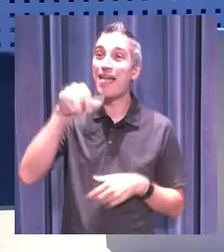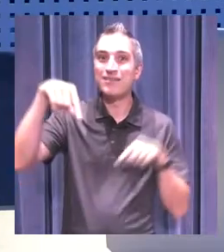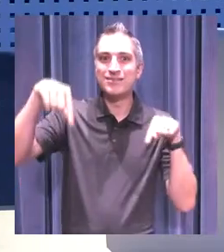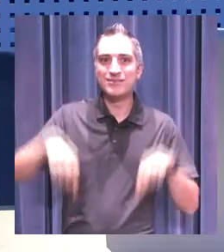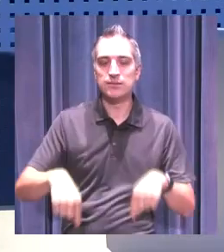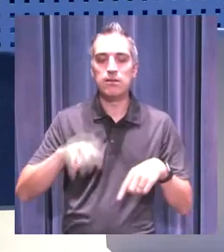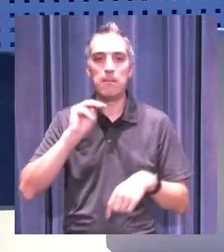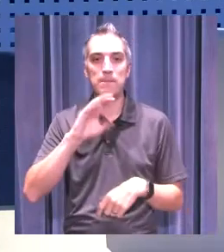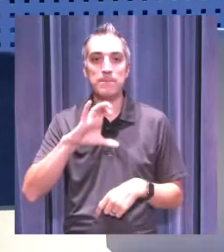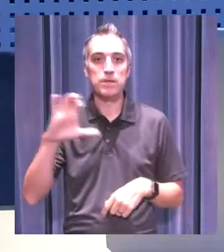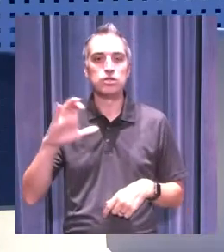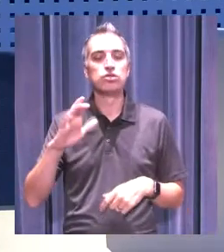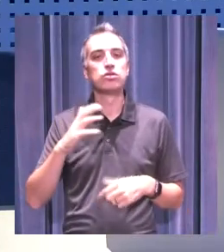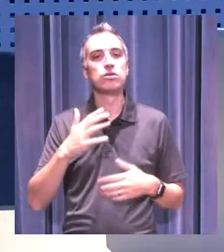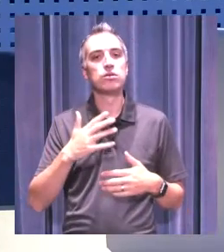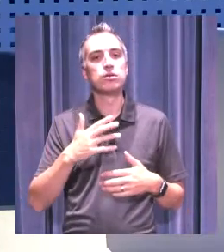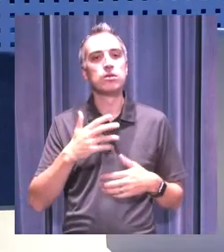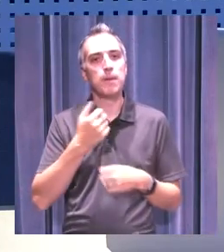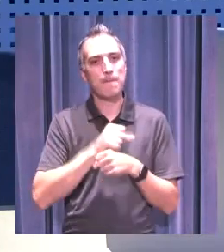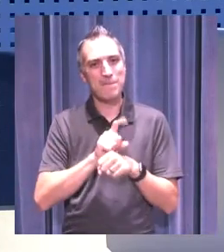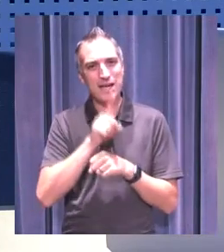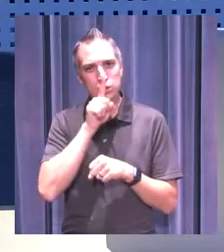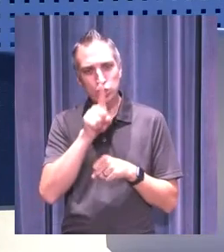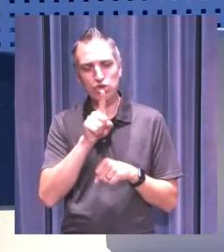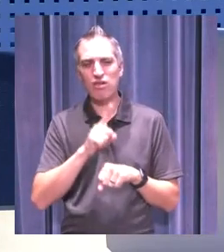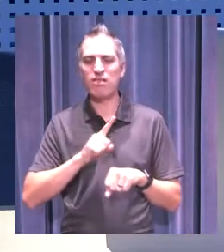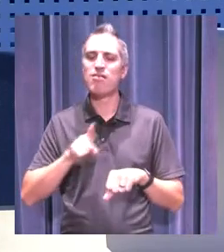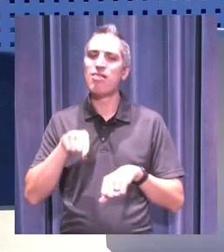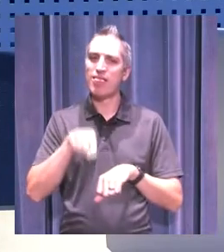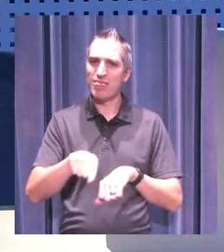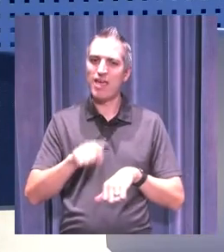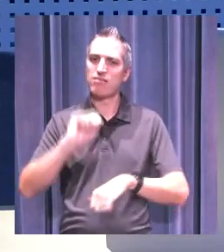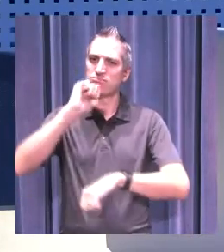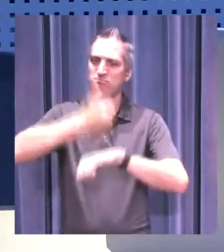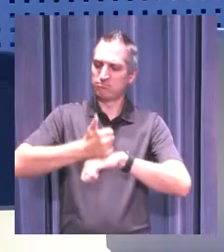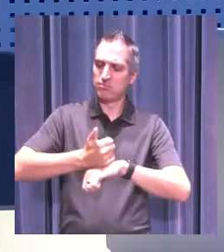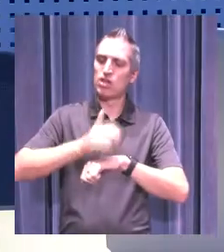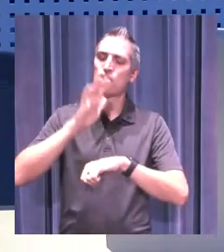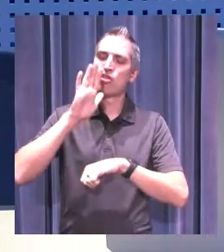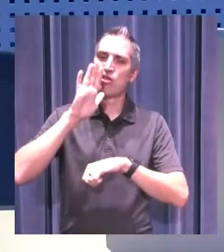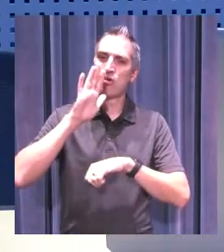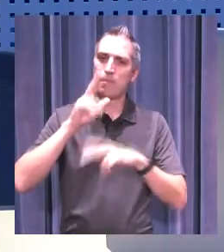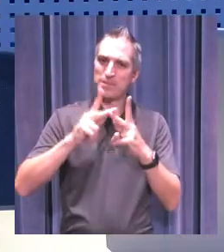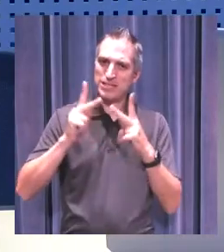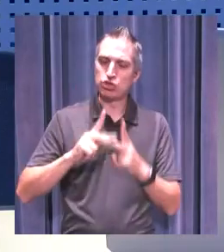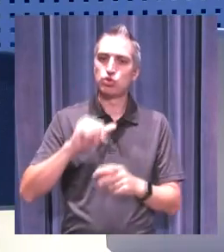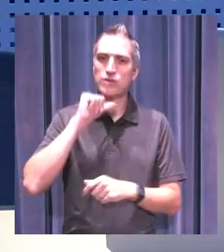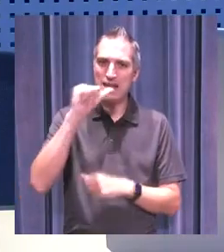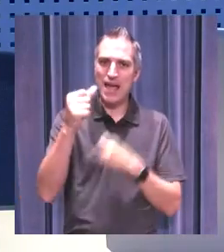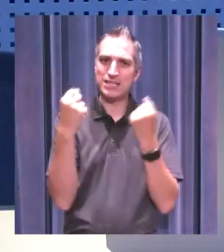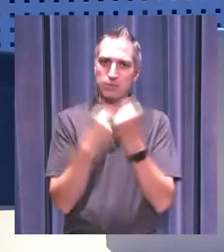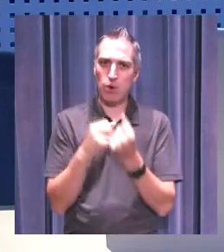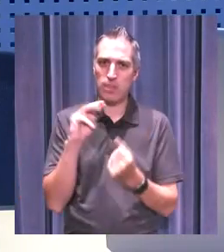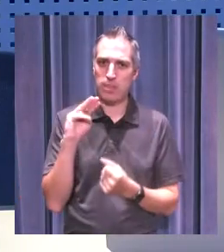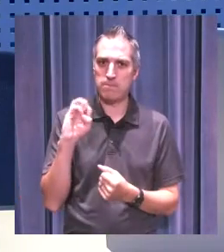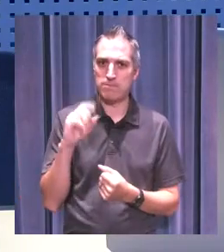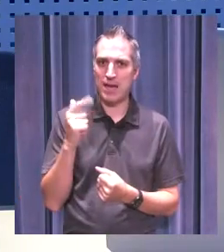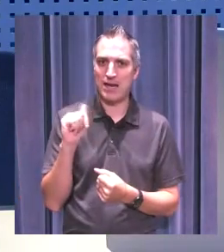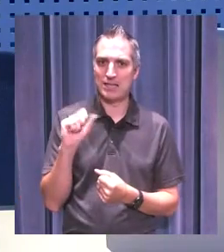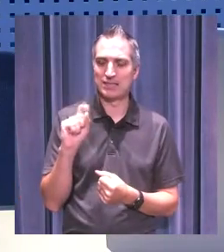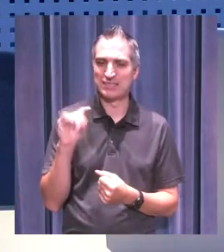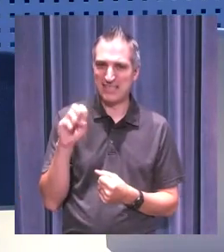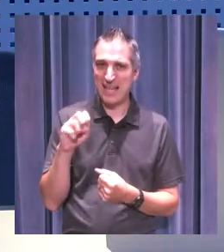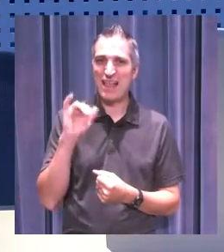College to remain a fortress in sustaining their position to not support the megasite until the